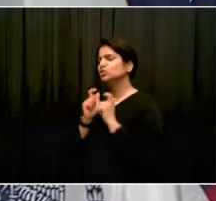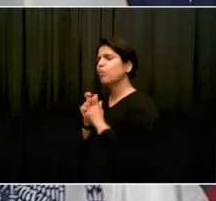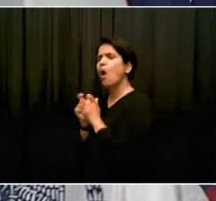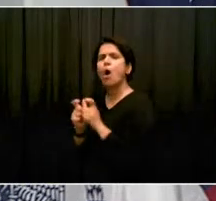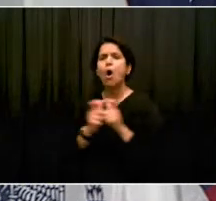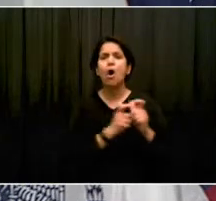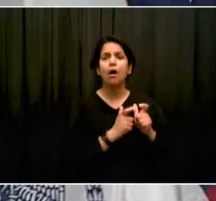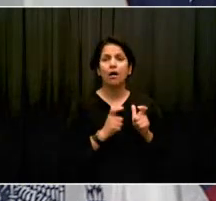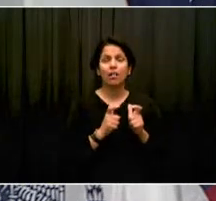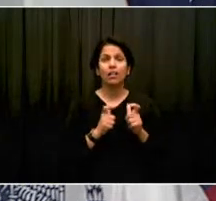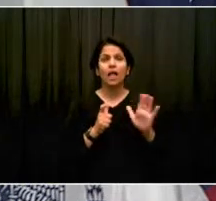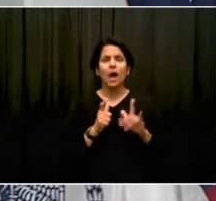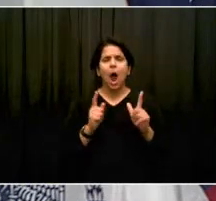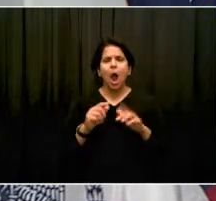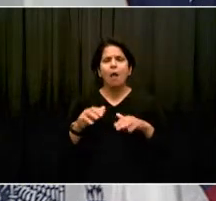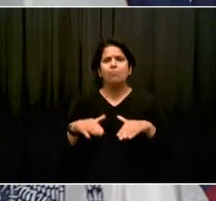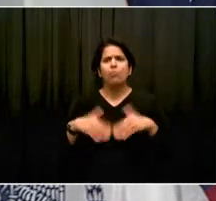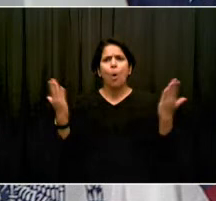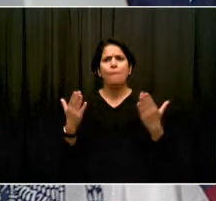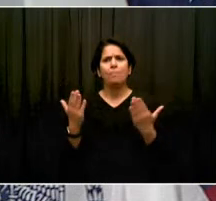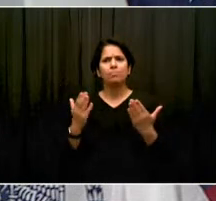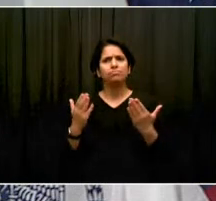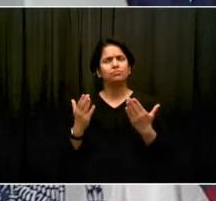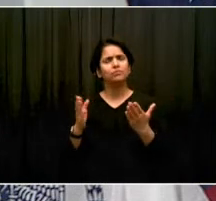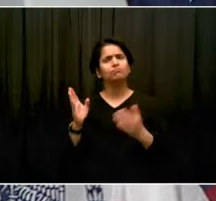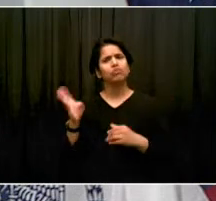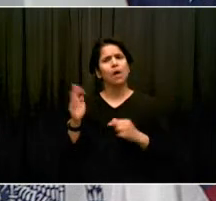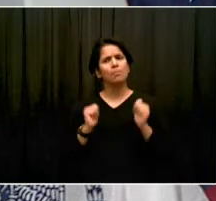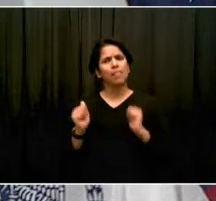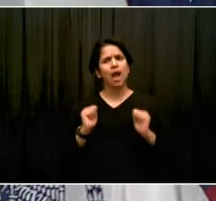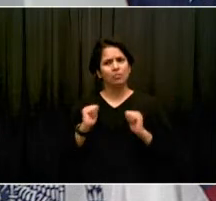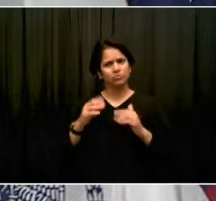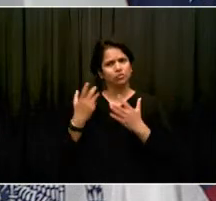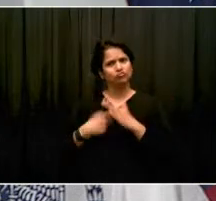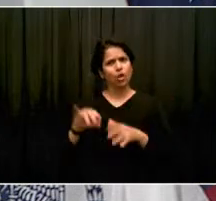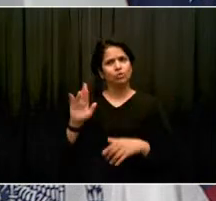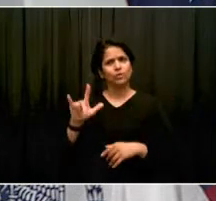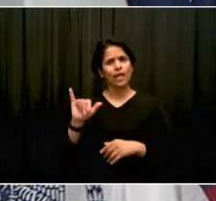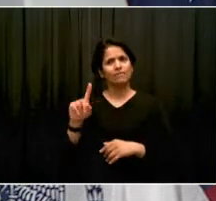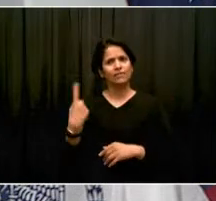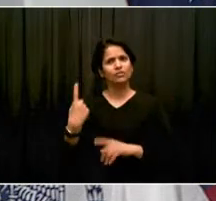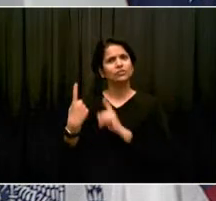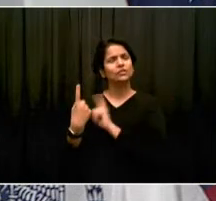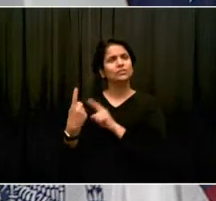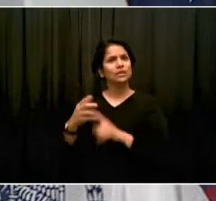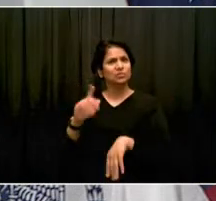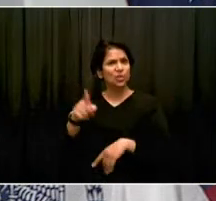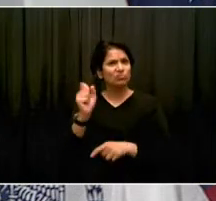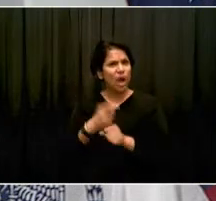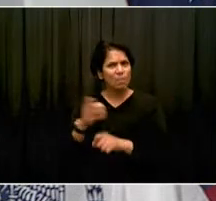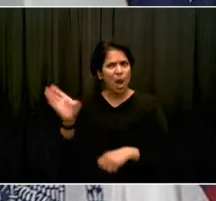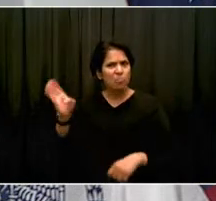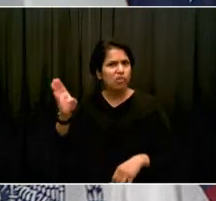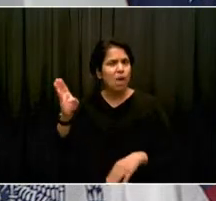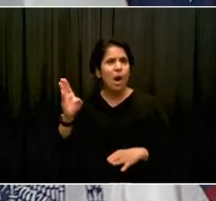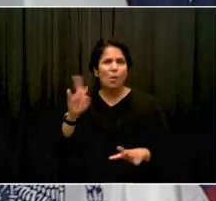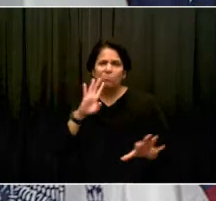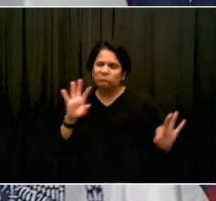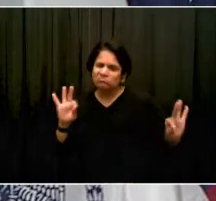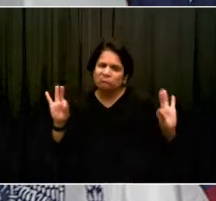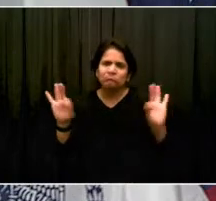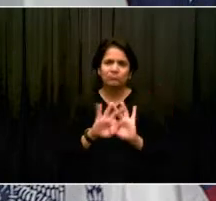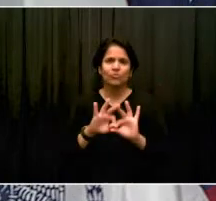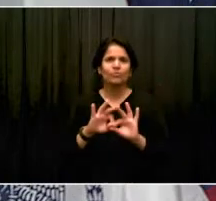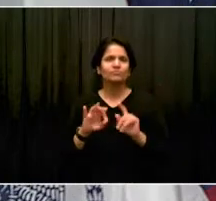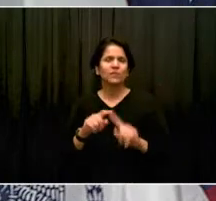effective. But Broadway's a very important piece of the equation, very emotionally important to us all. But the vast majority of other parts